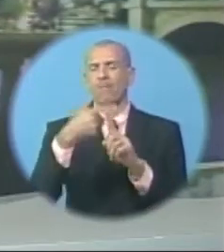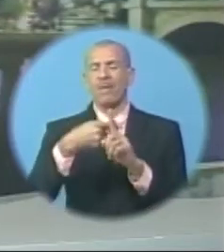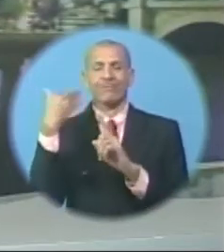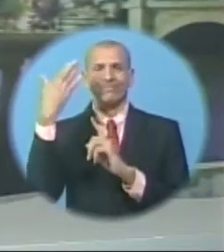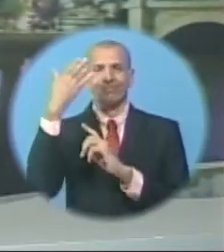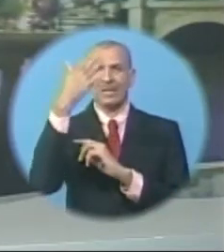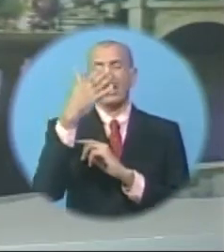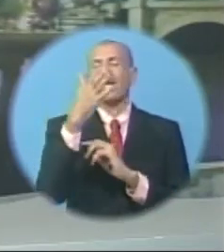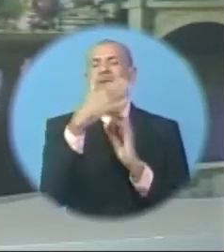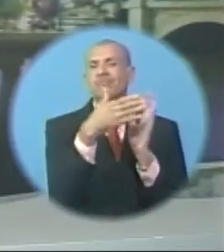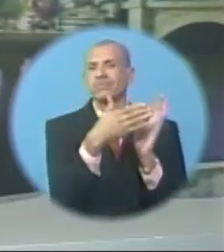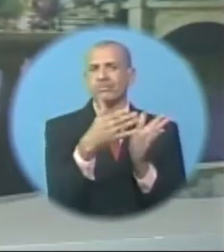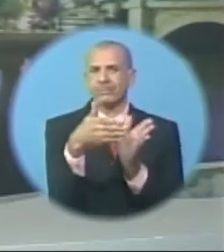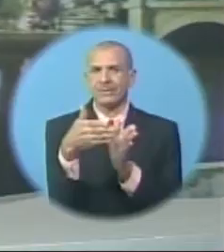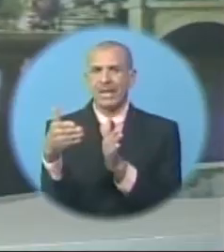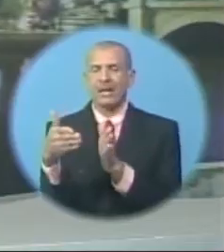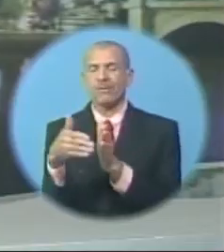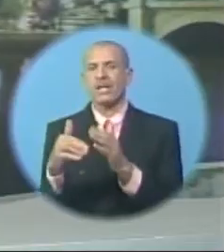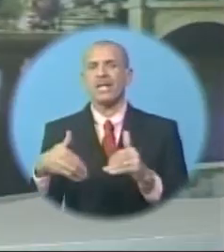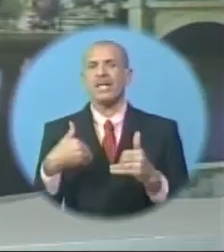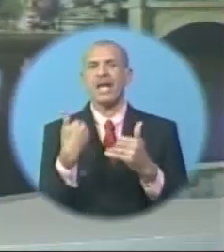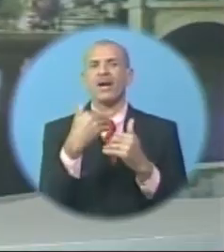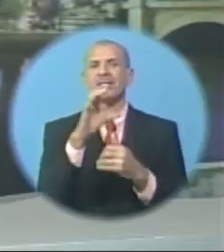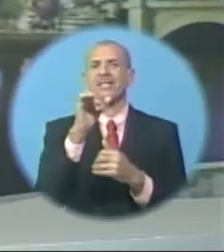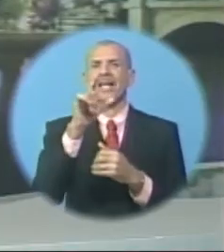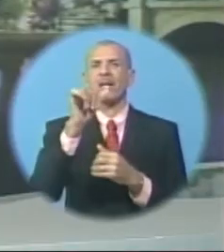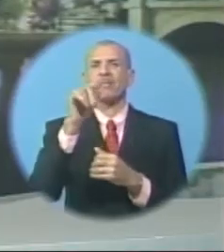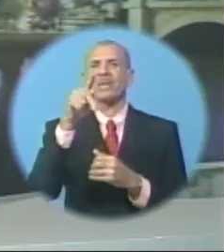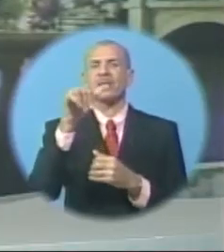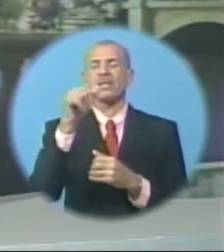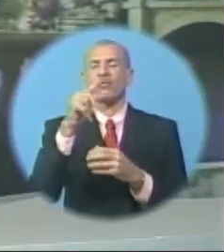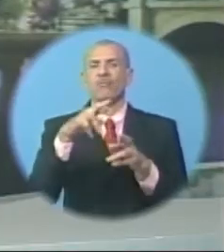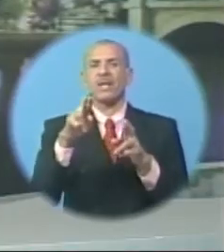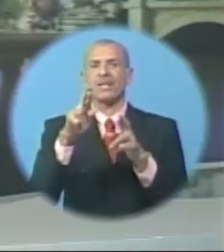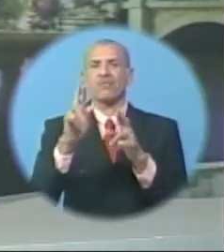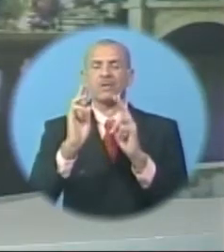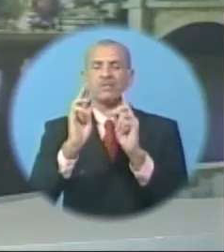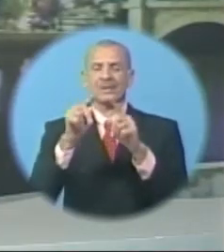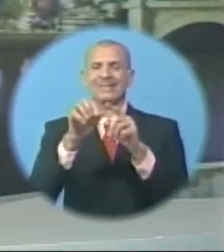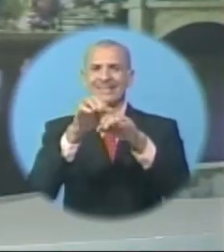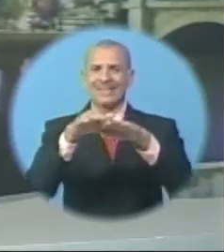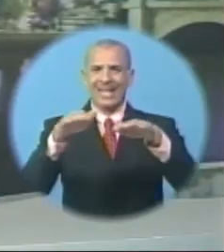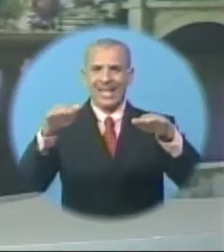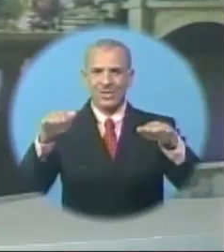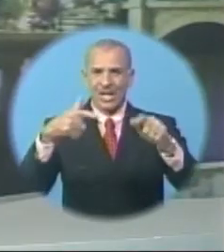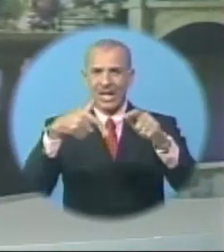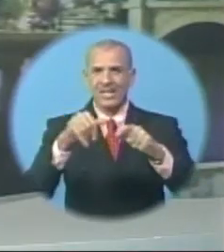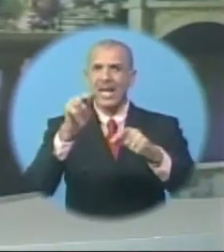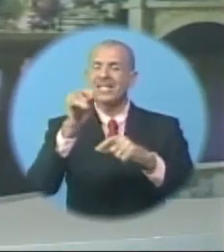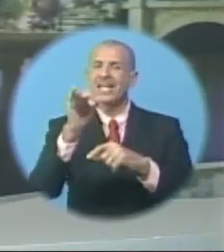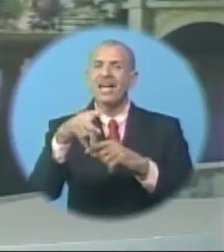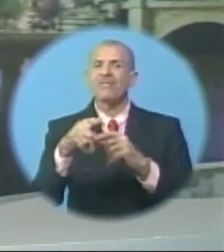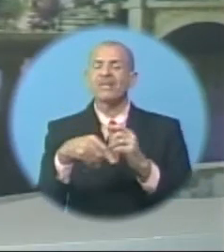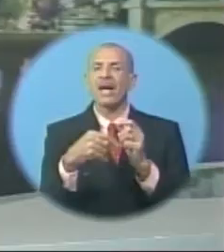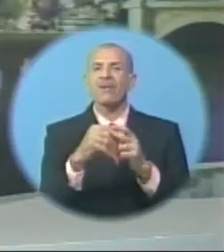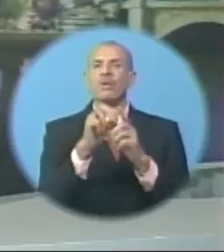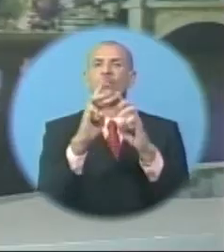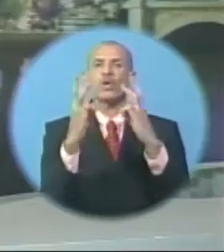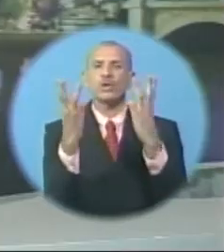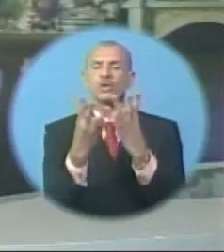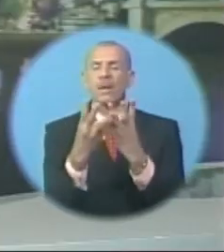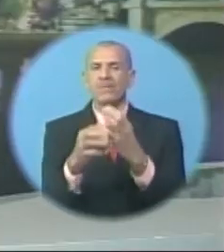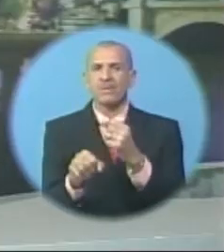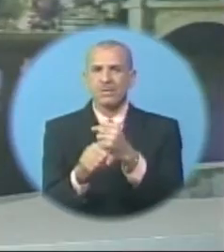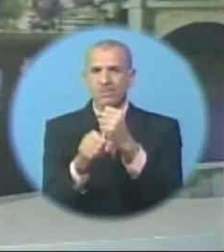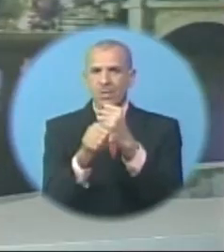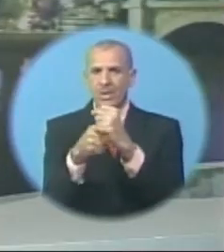being made to ensure the young Calypsonians are prepared to hit the big stage. Now, the NCF has been hosting a series of workshops to help them.